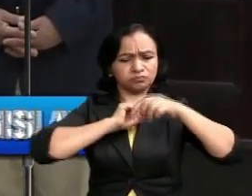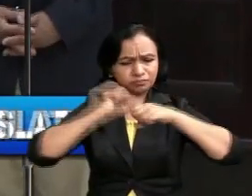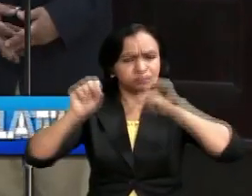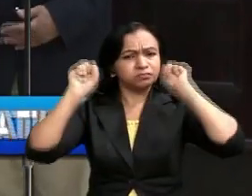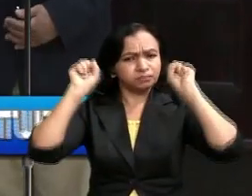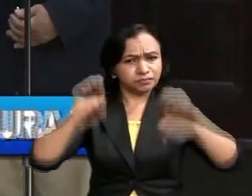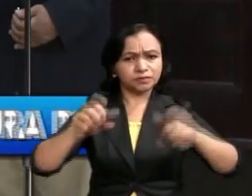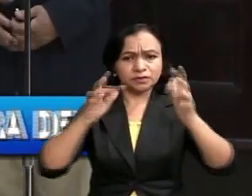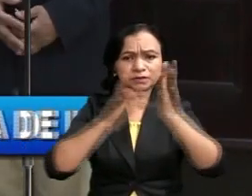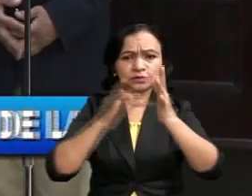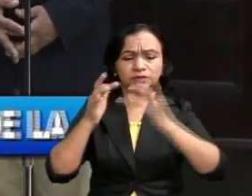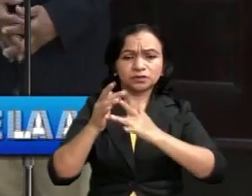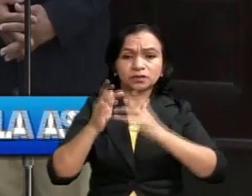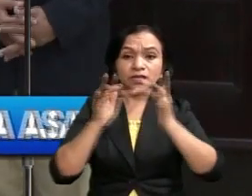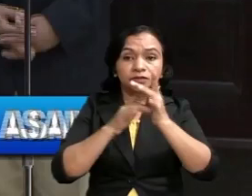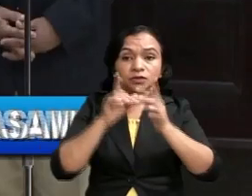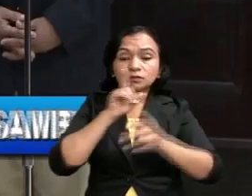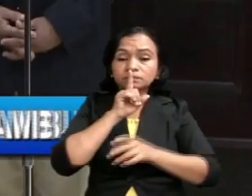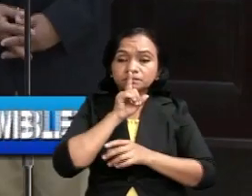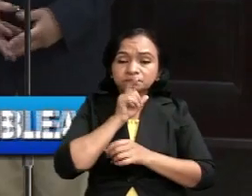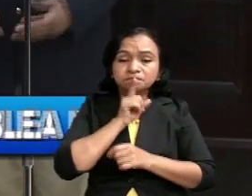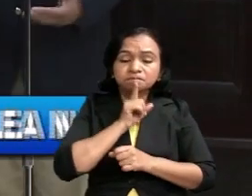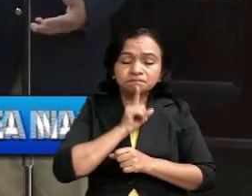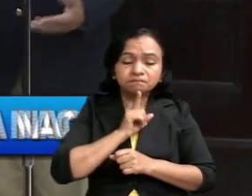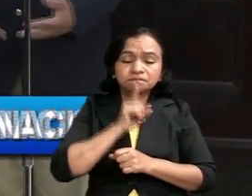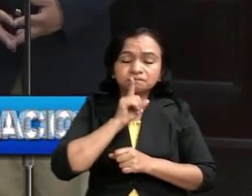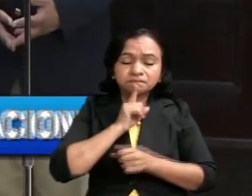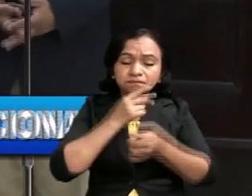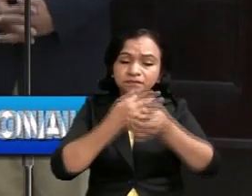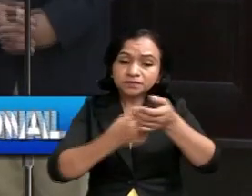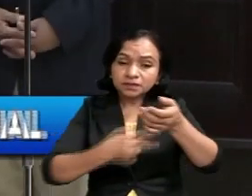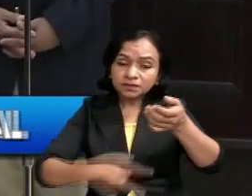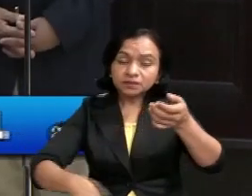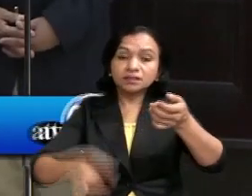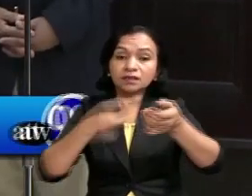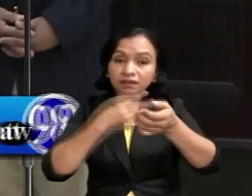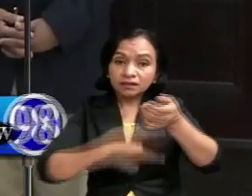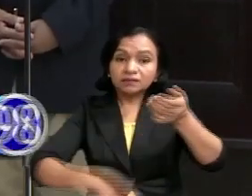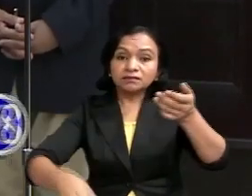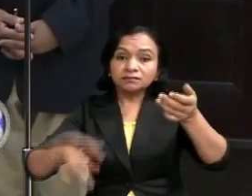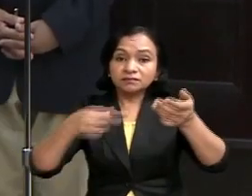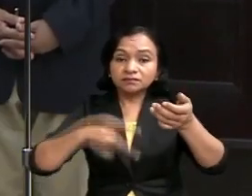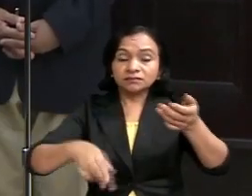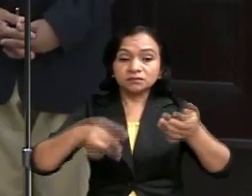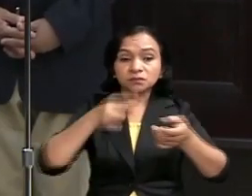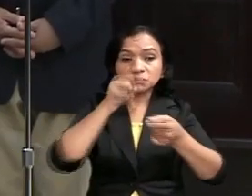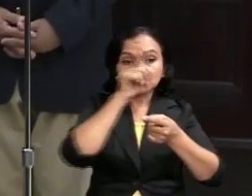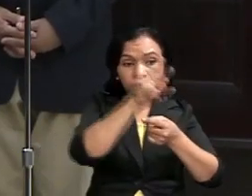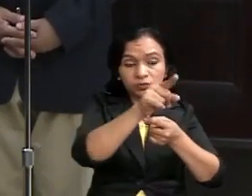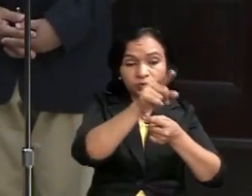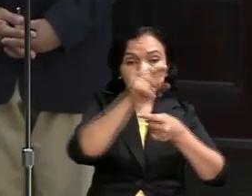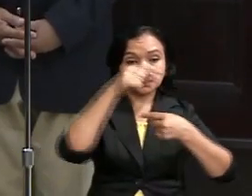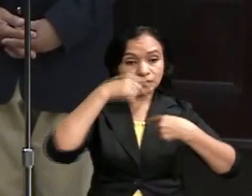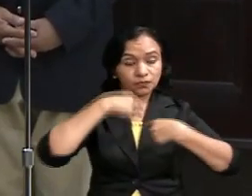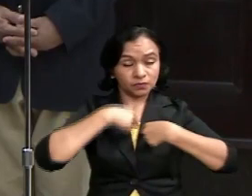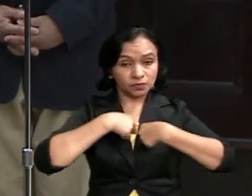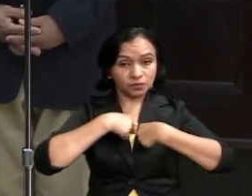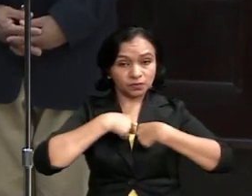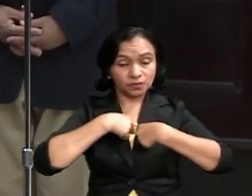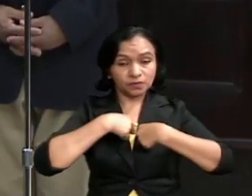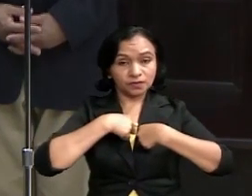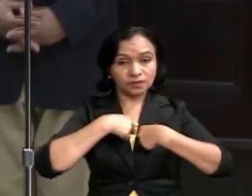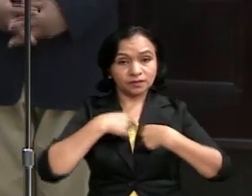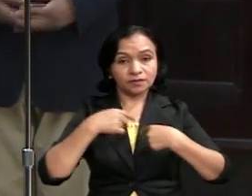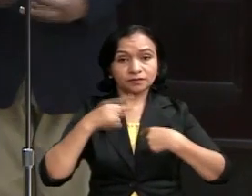there. Pero se quedó allí. And he shed his blood. Derramó su sangre. For you. Por usted. And for me. Por mí. And for everyone who